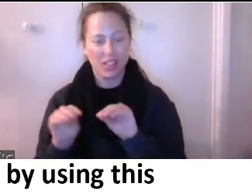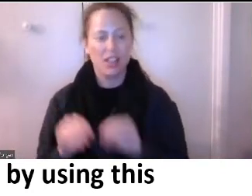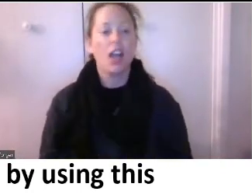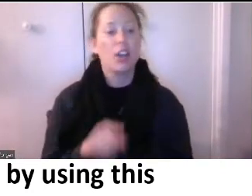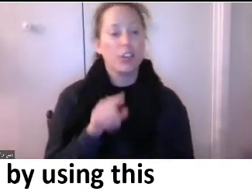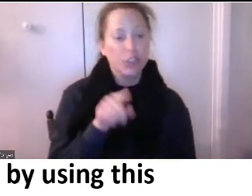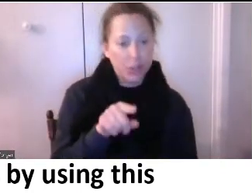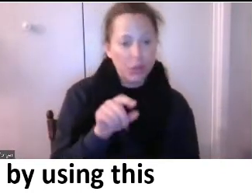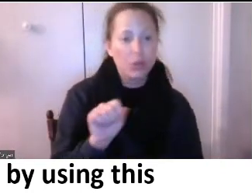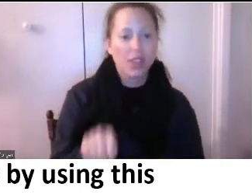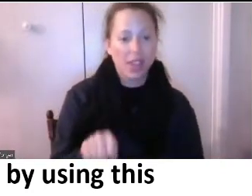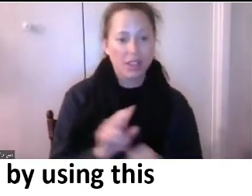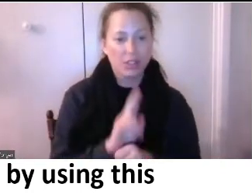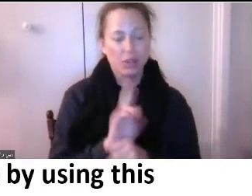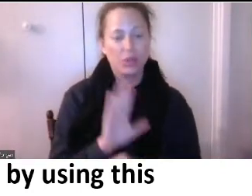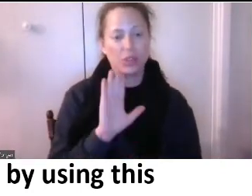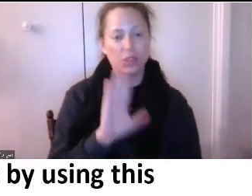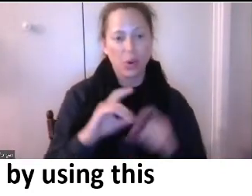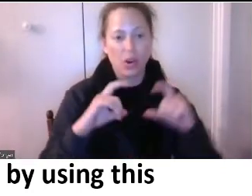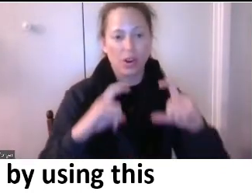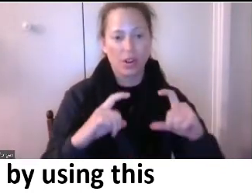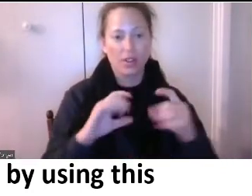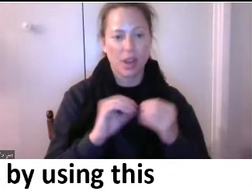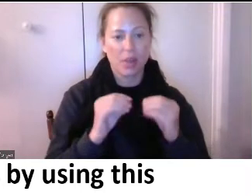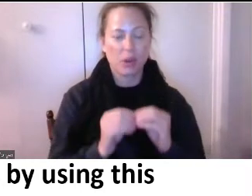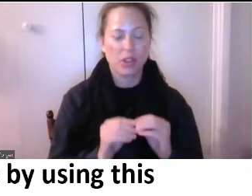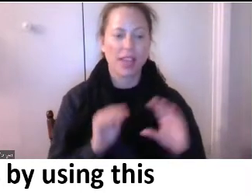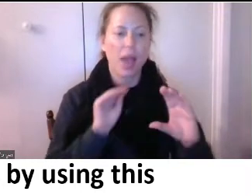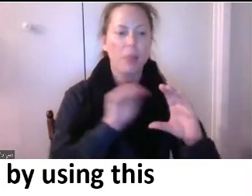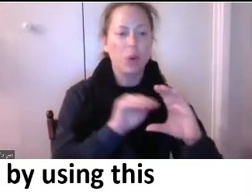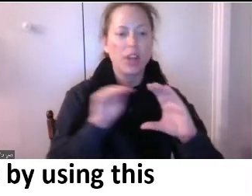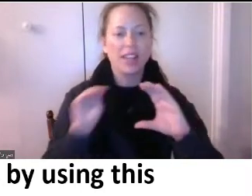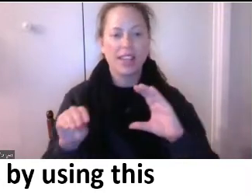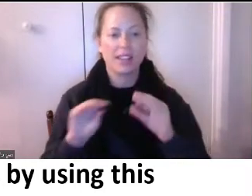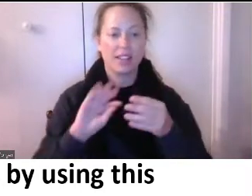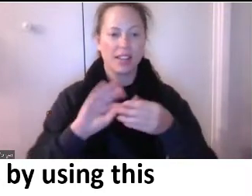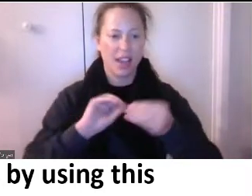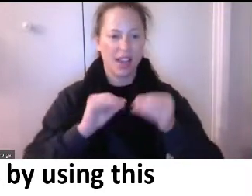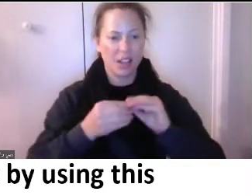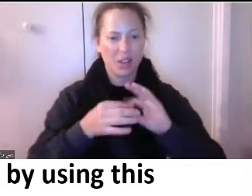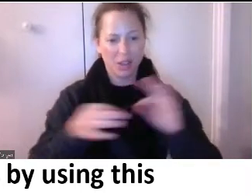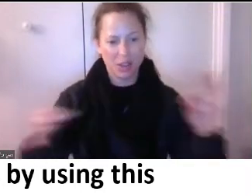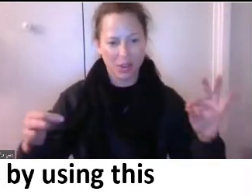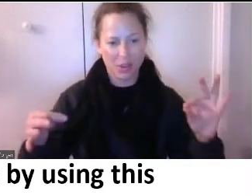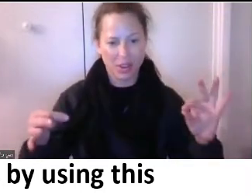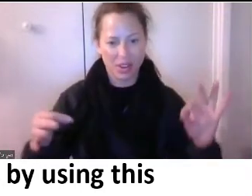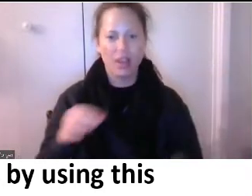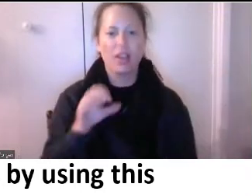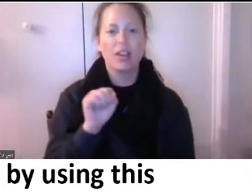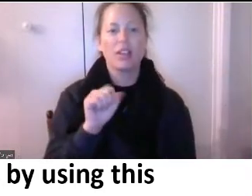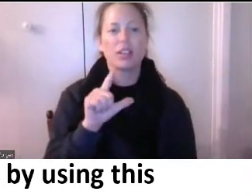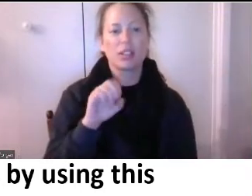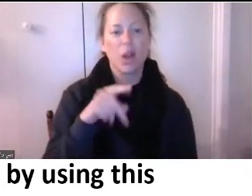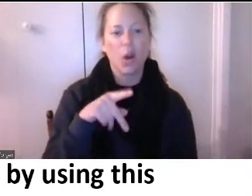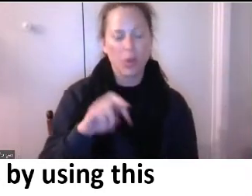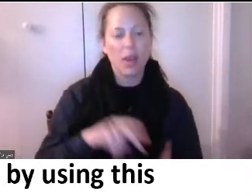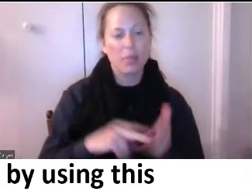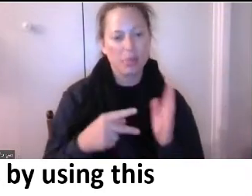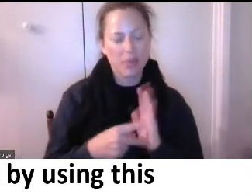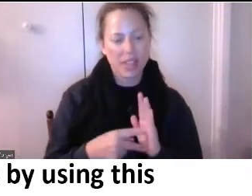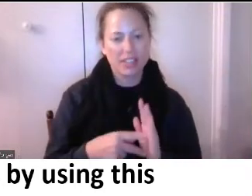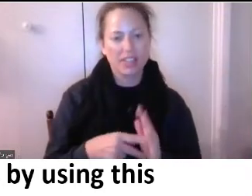rate of change. Rate of change is slope. Remember, slope is rise over